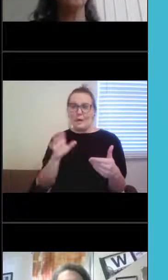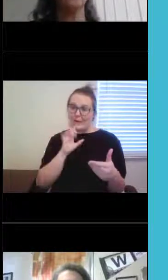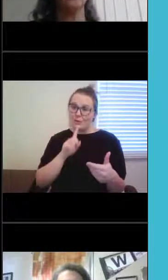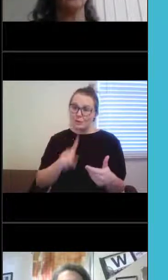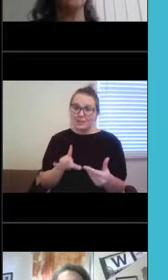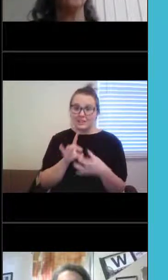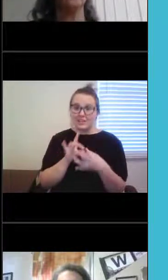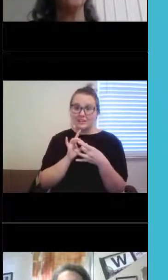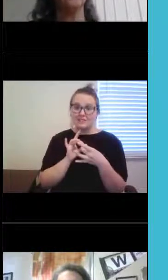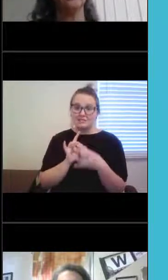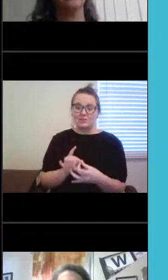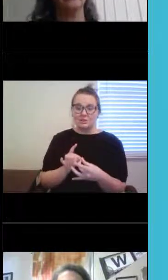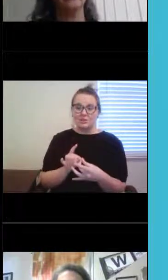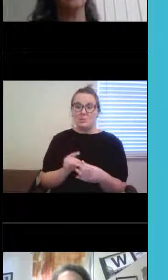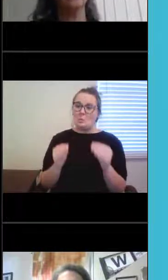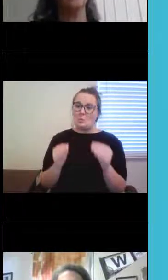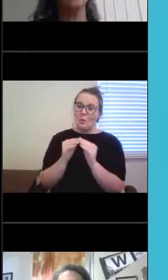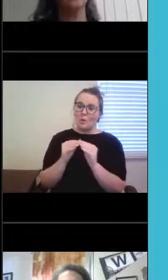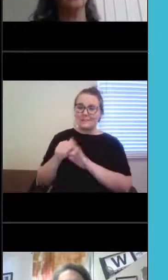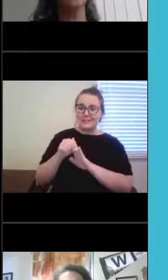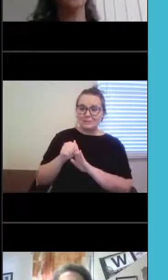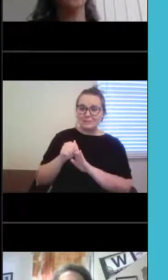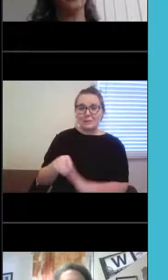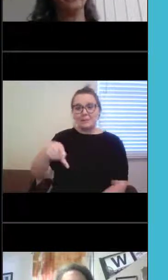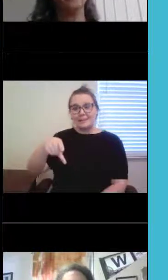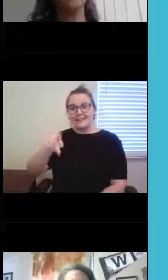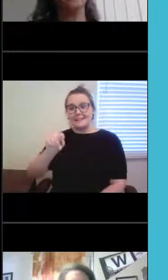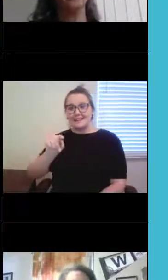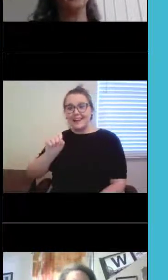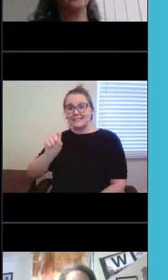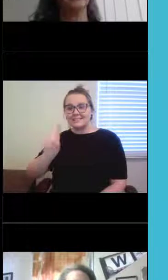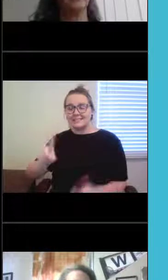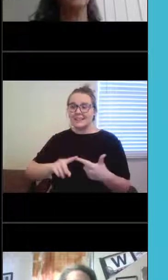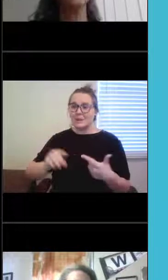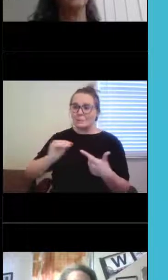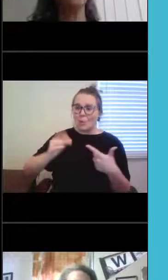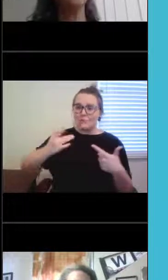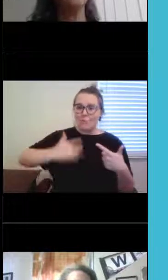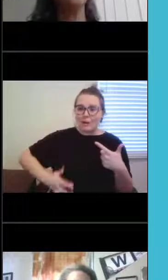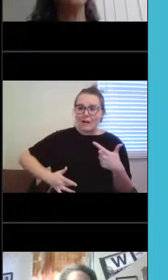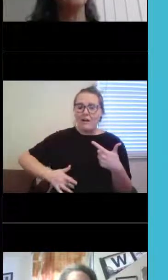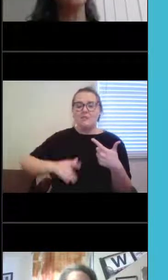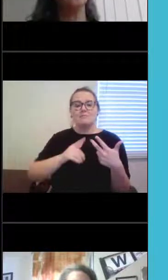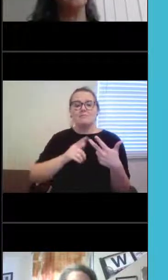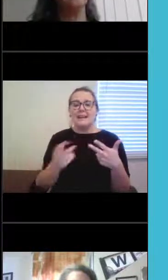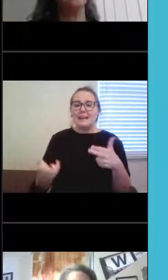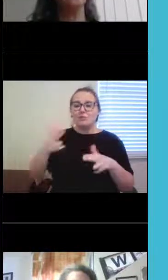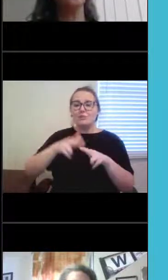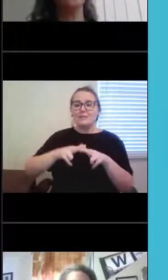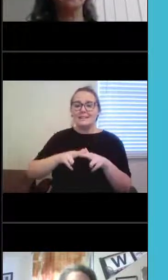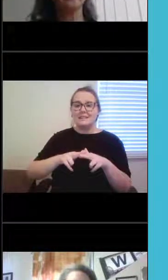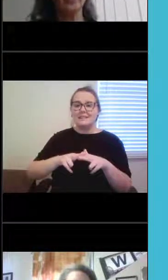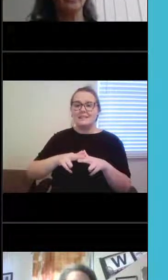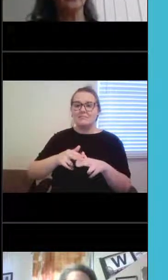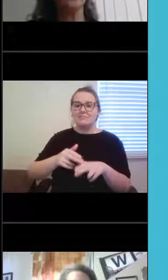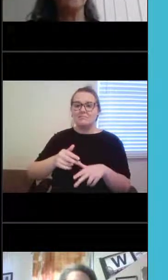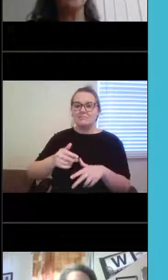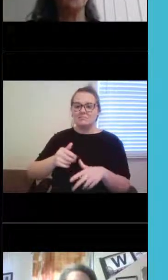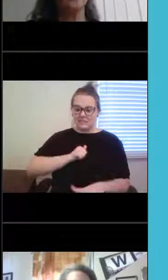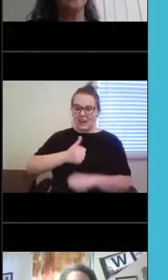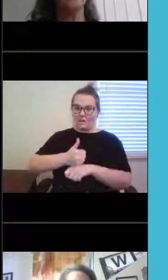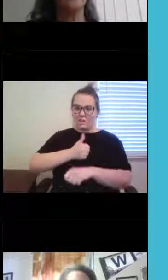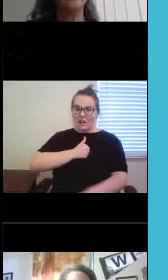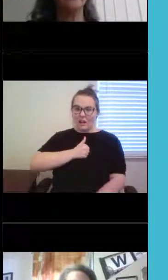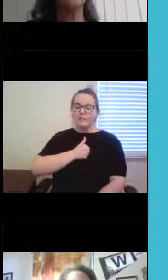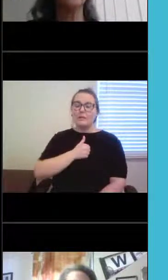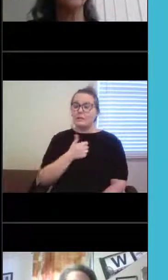greater symptomatology, more PTSD symptoms, more depressive symptoms, an increase in self-blame, which survivors